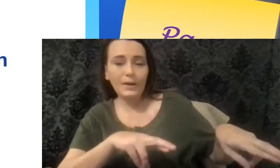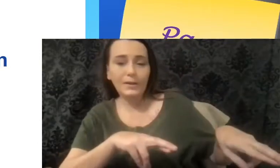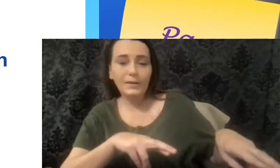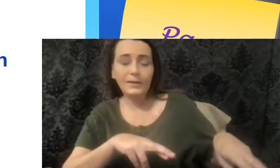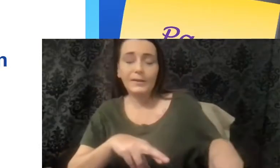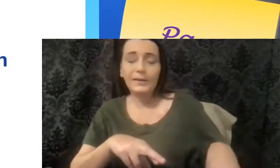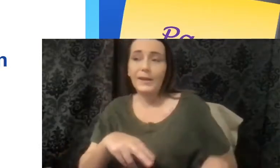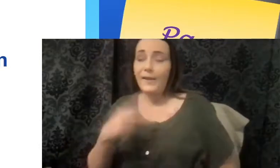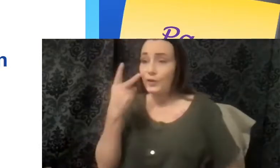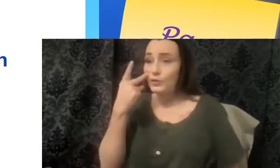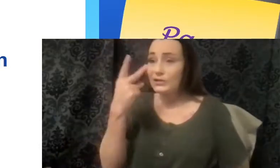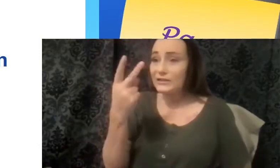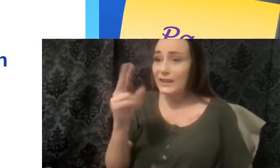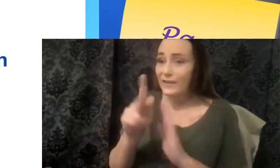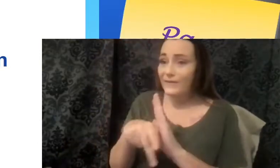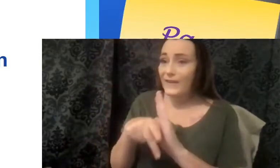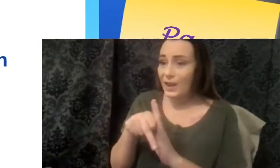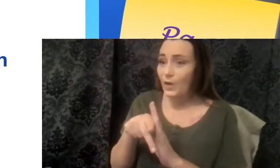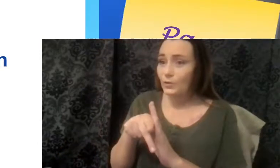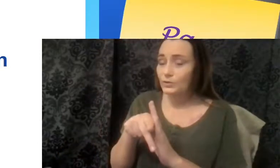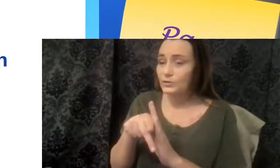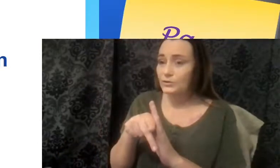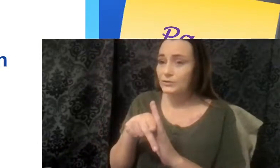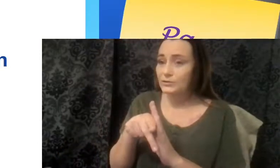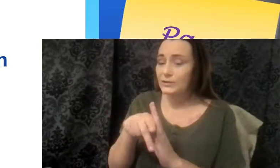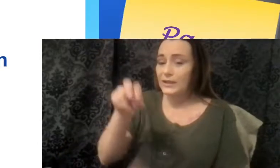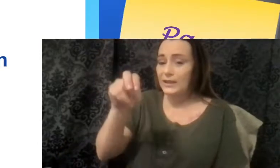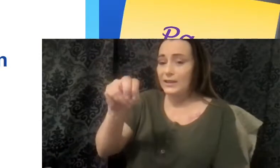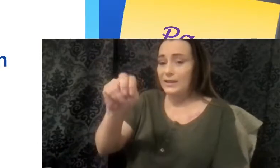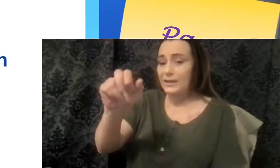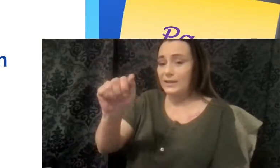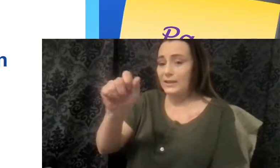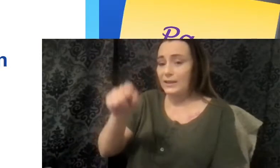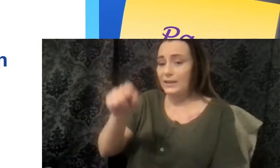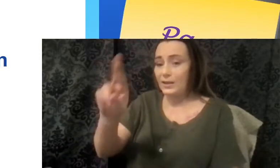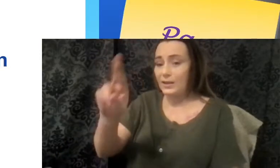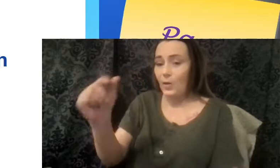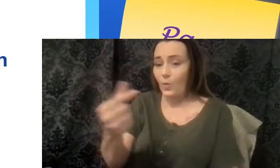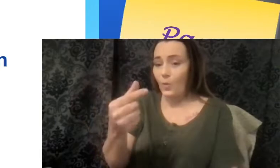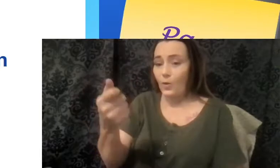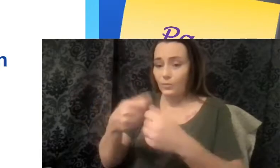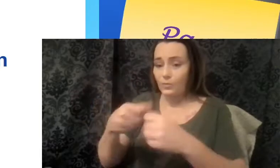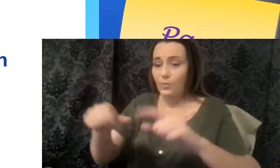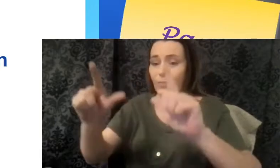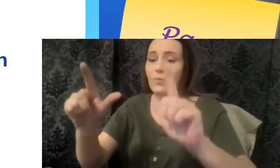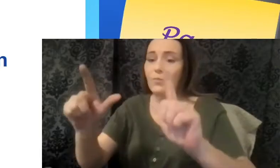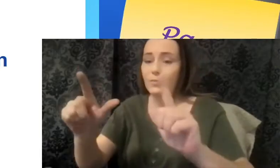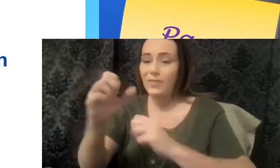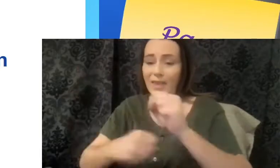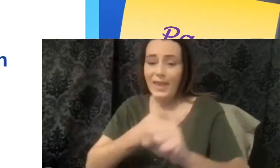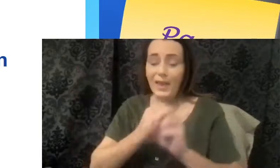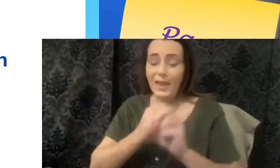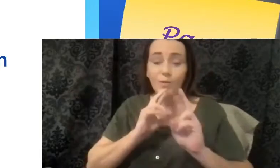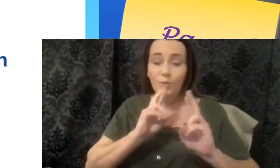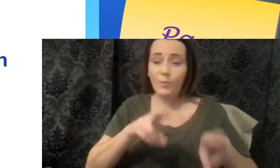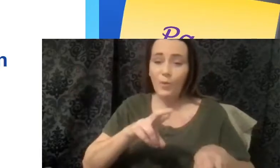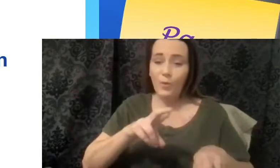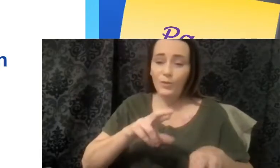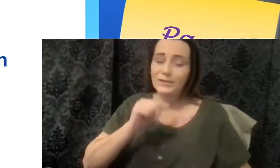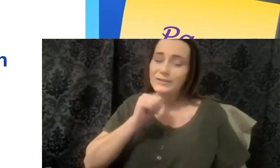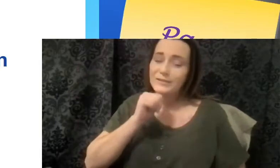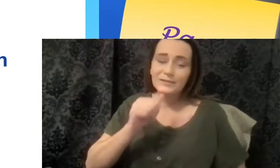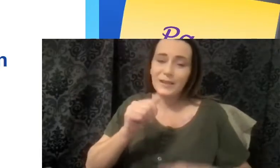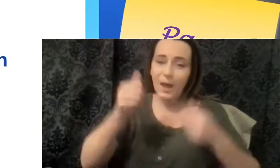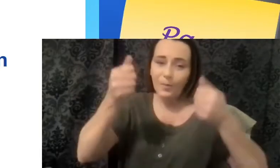up financial report videos up into na.org. We have the annual report. This year's isn't out yet, but that does